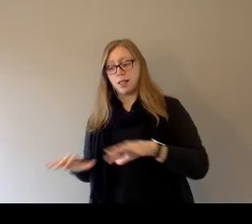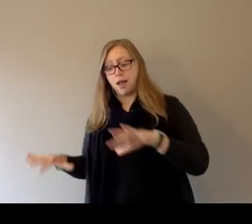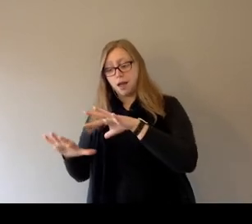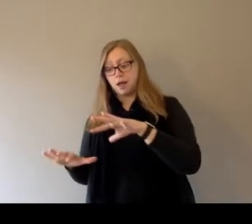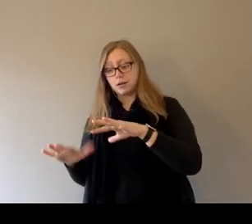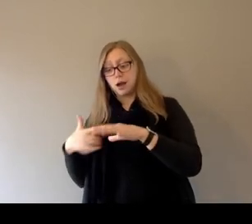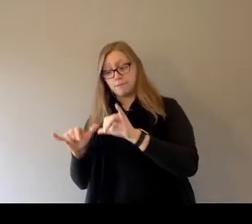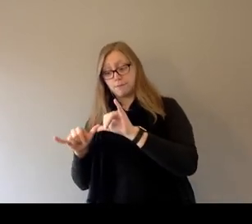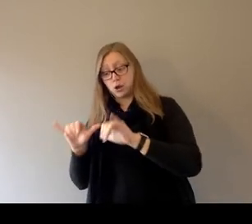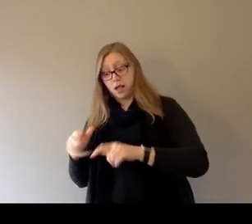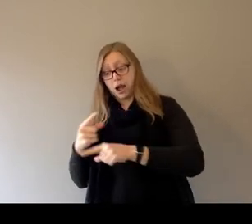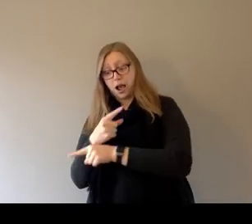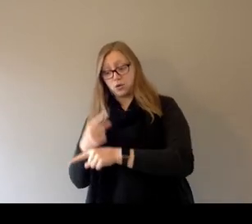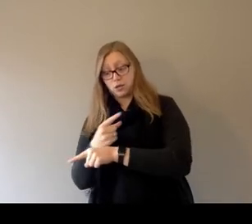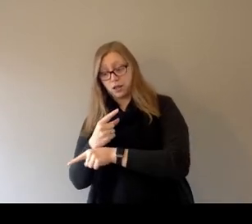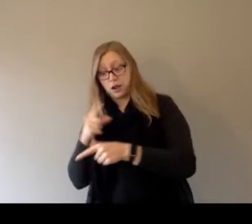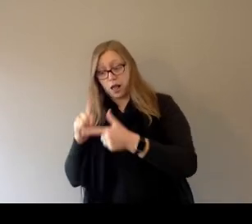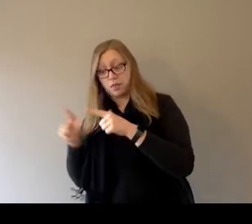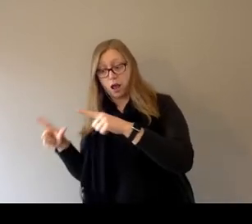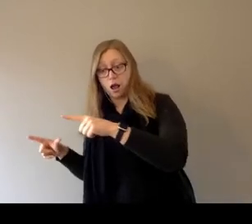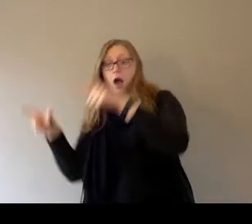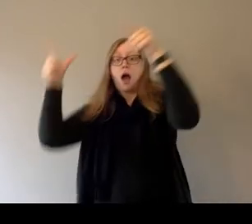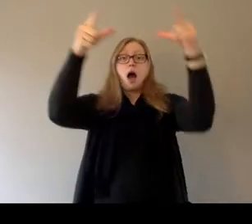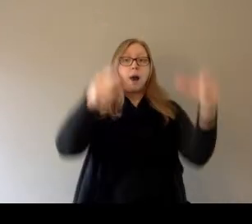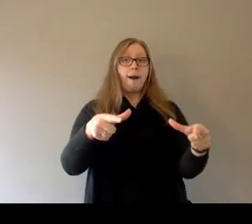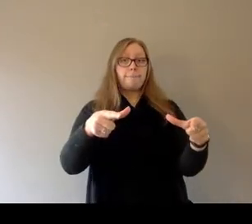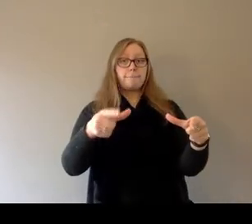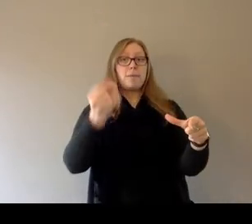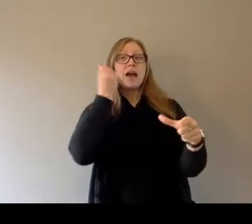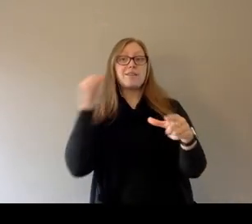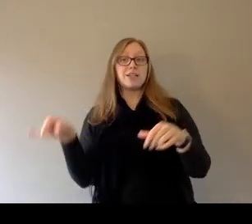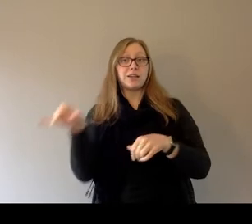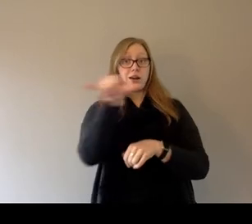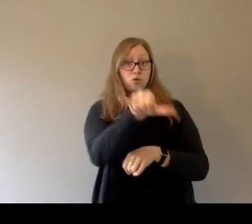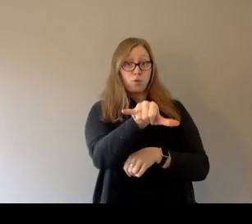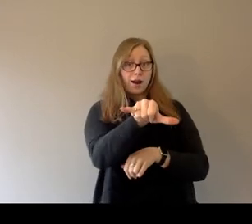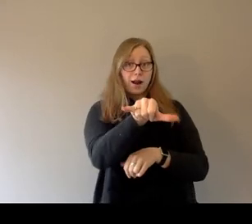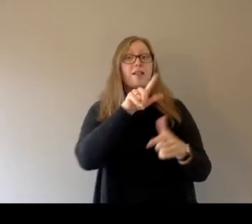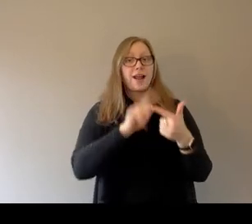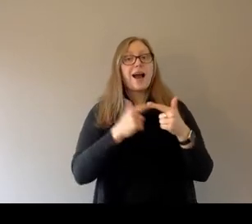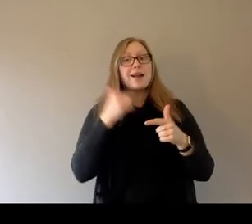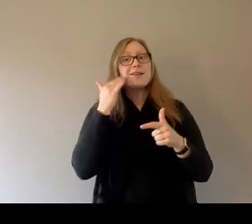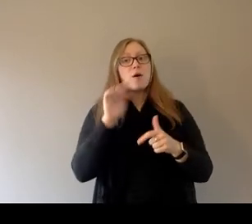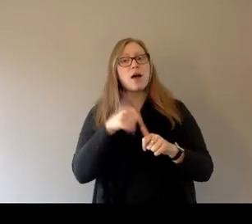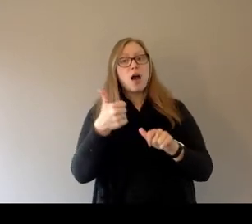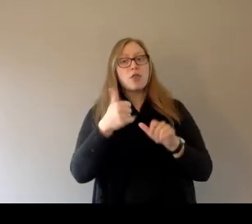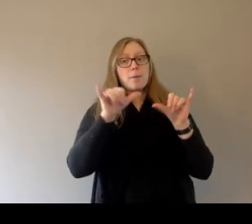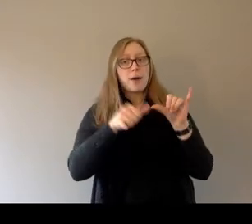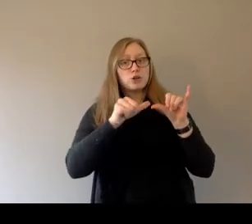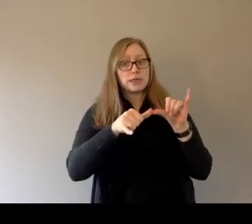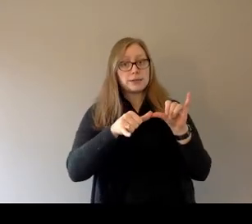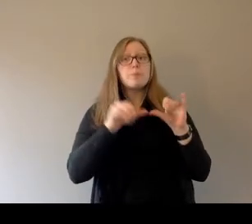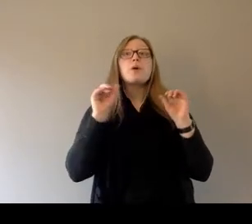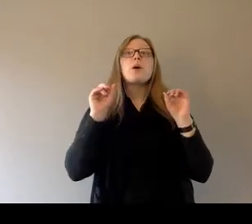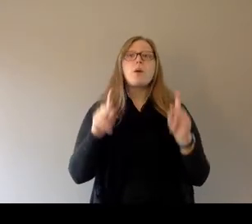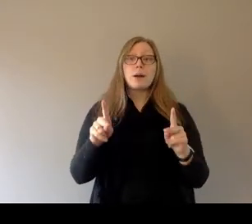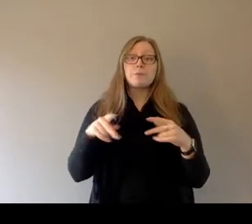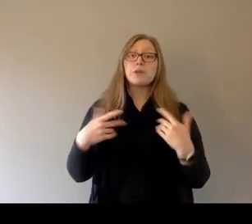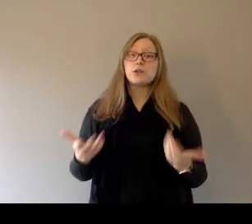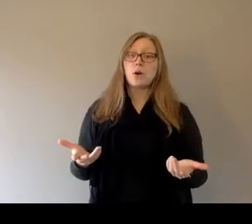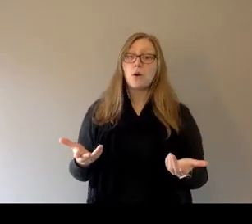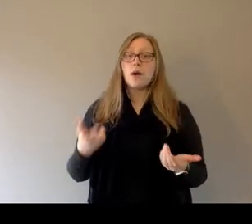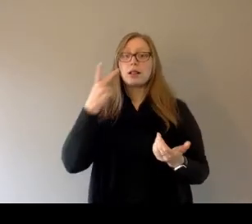lake, if it's congruent, then I will know these other measurements. So let's see if we can show